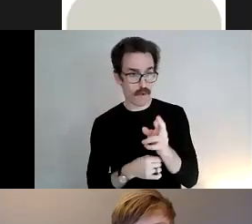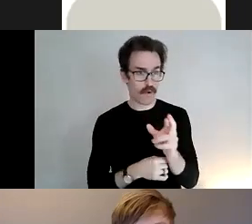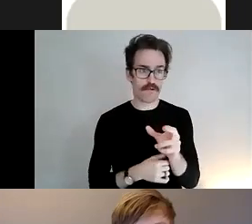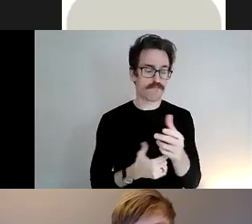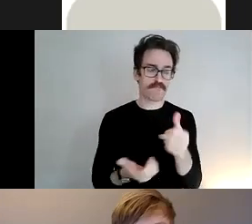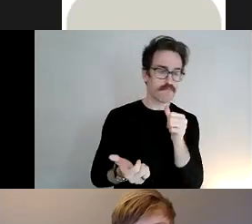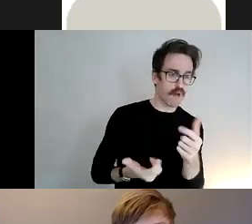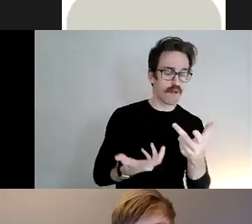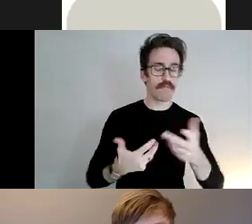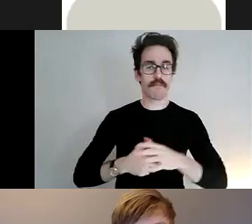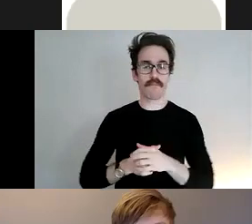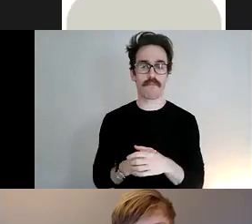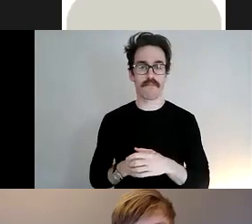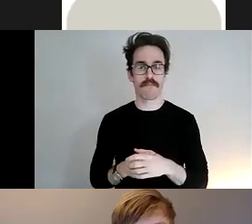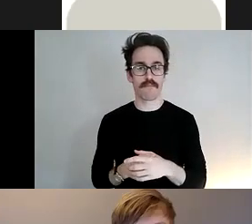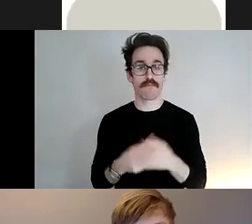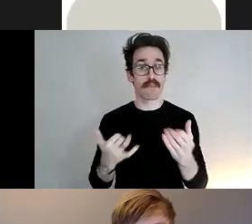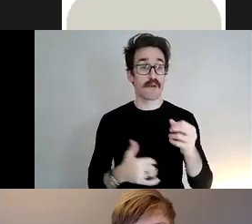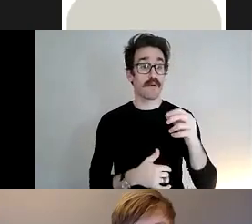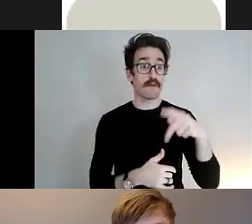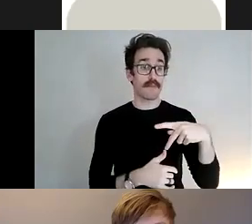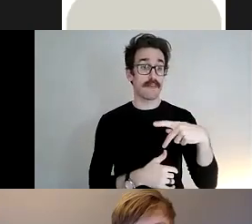person. So now we're on to PGT